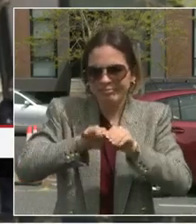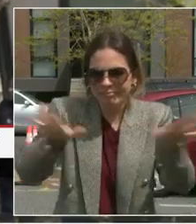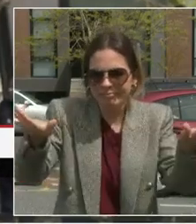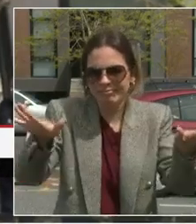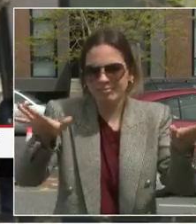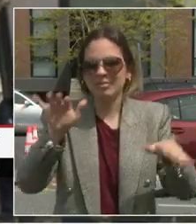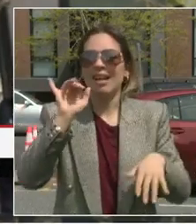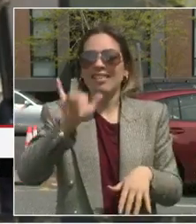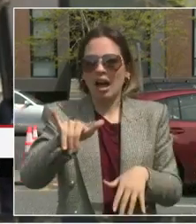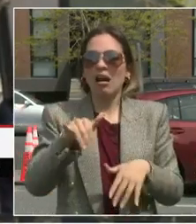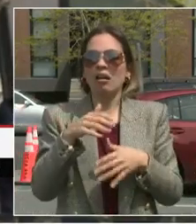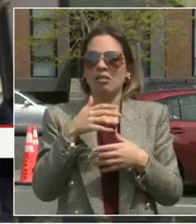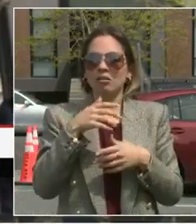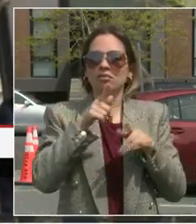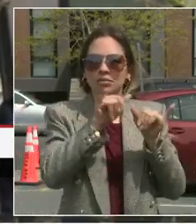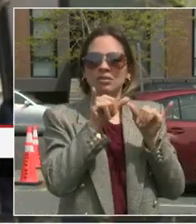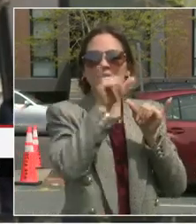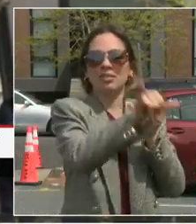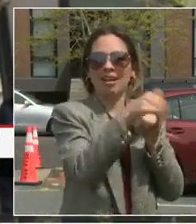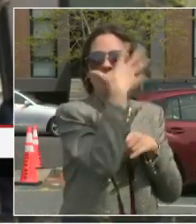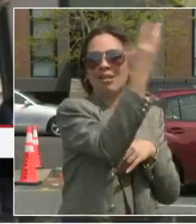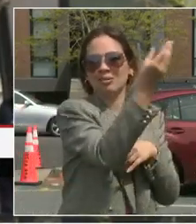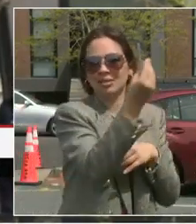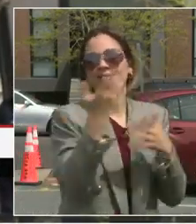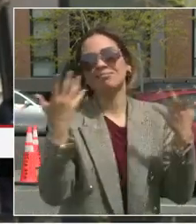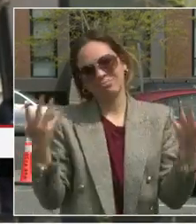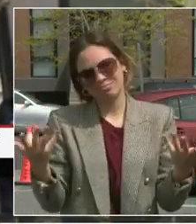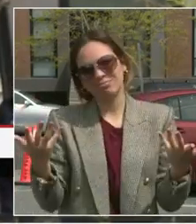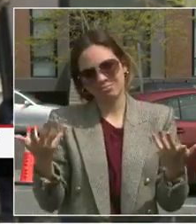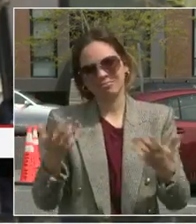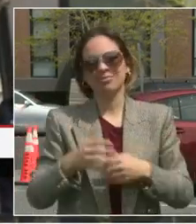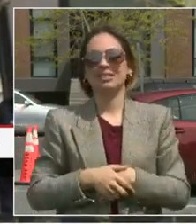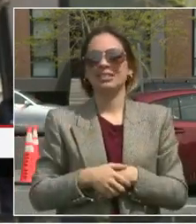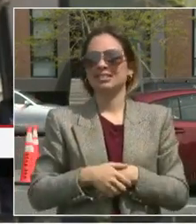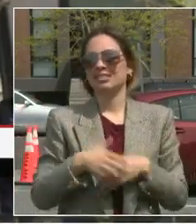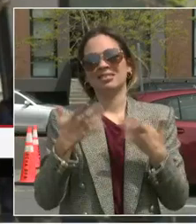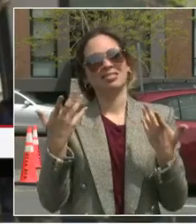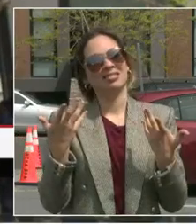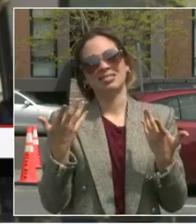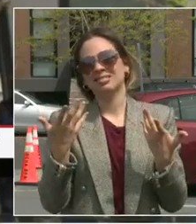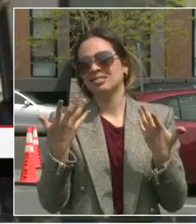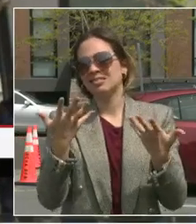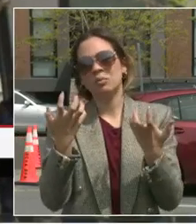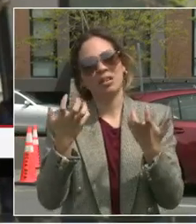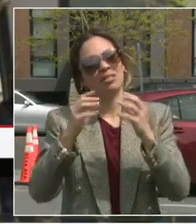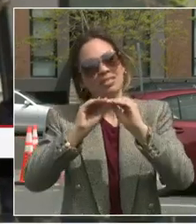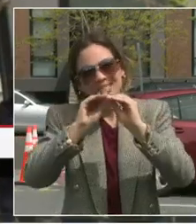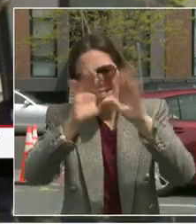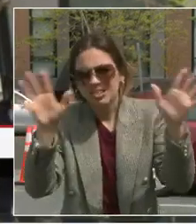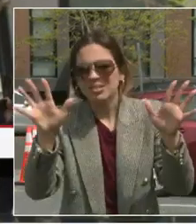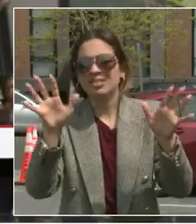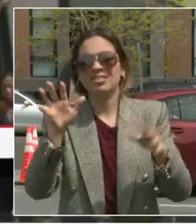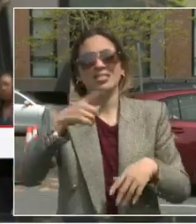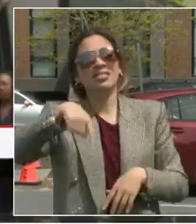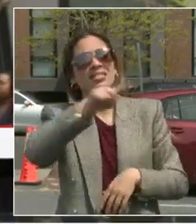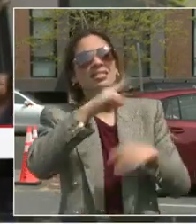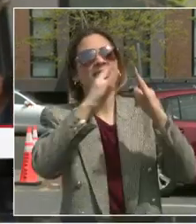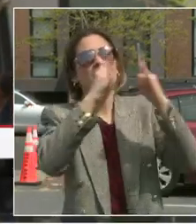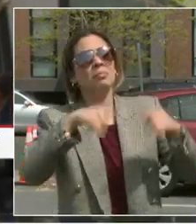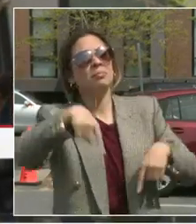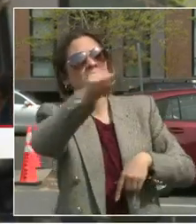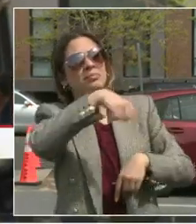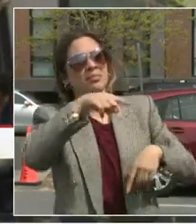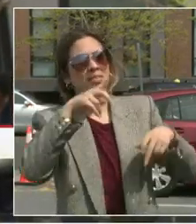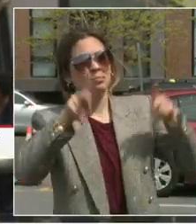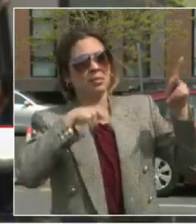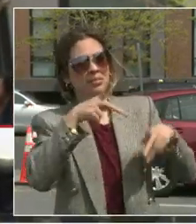outside instead. So we want to be real clear. We don't want people living in tents on the streets of Washington, D.C. We want